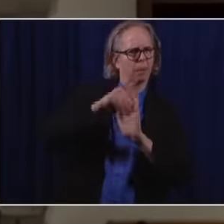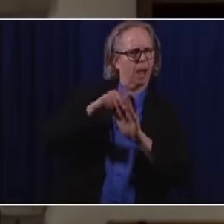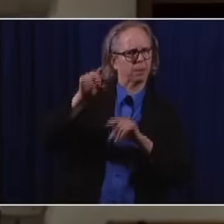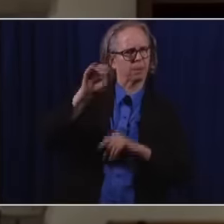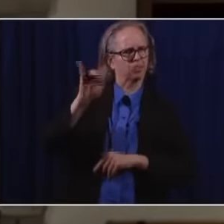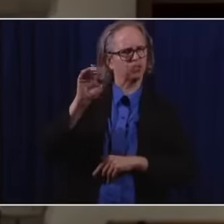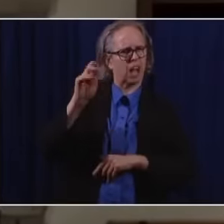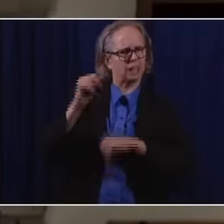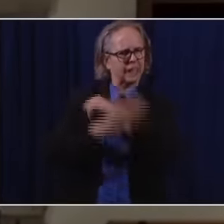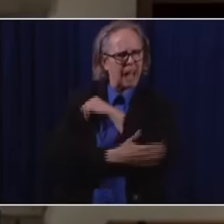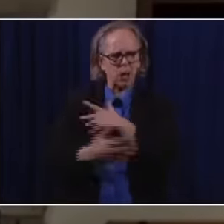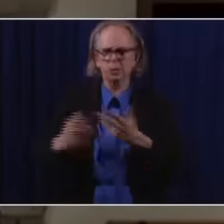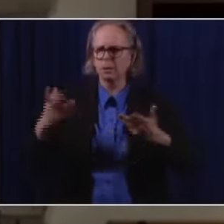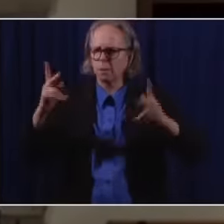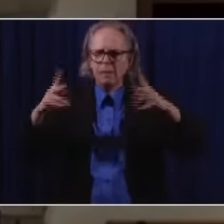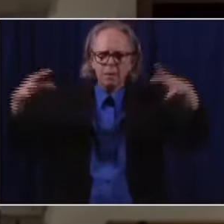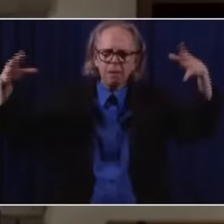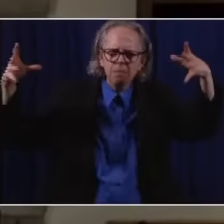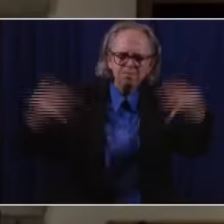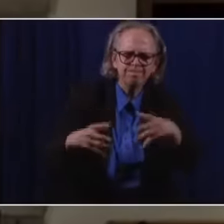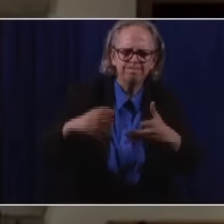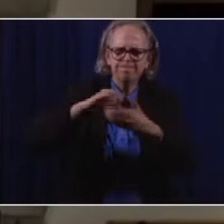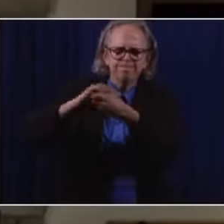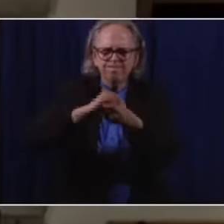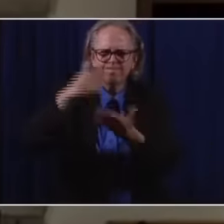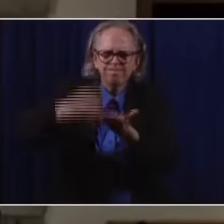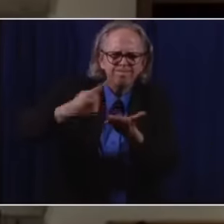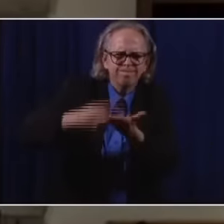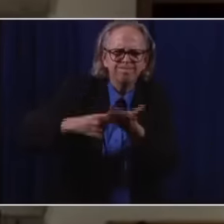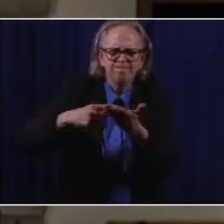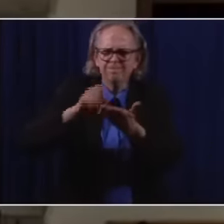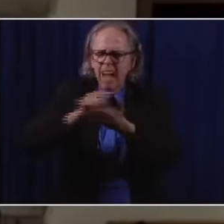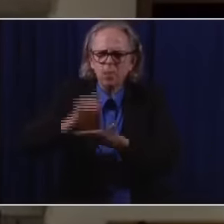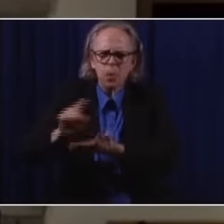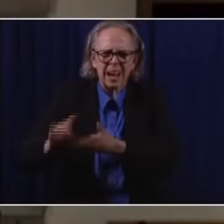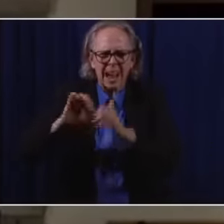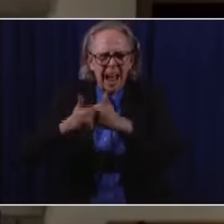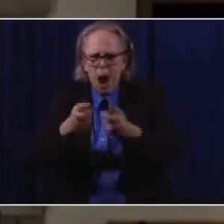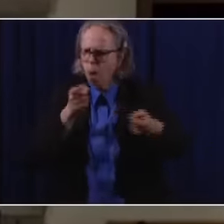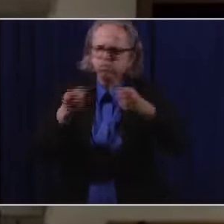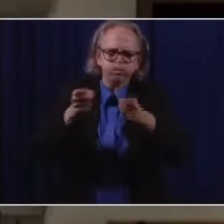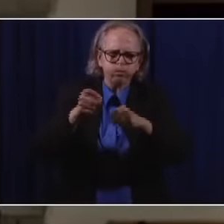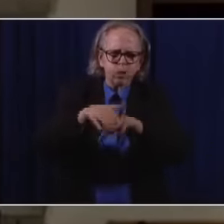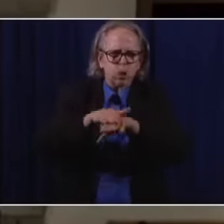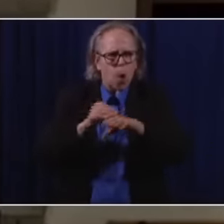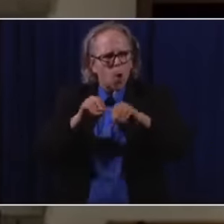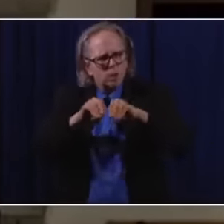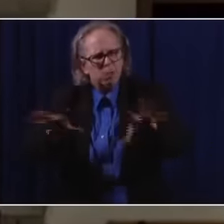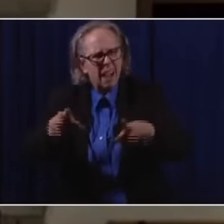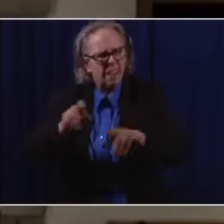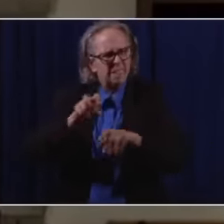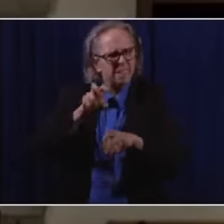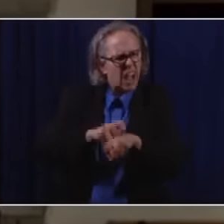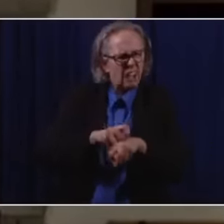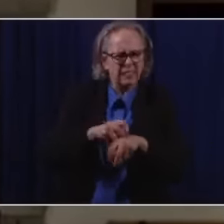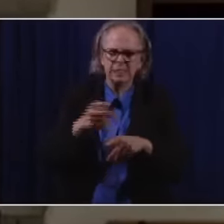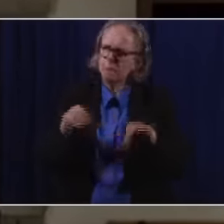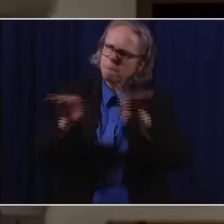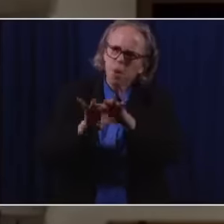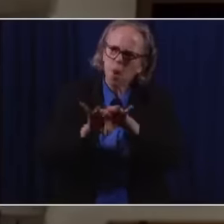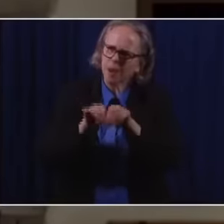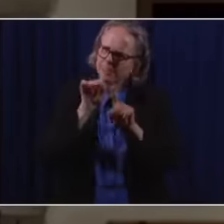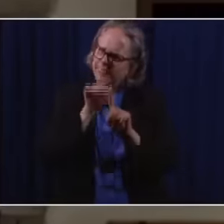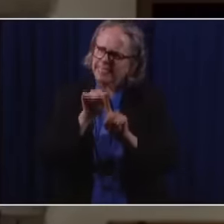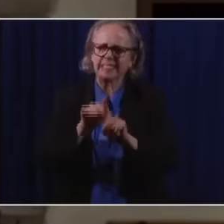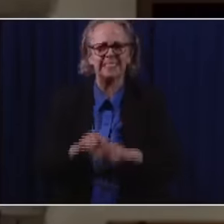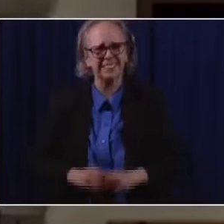about how they're going to fight back against the virus is really something that's just exceedingly important. Let me just, before